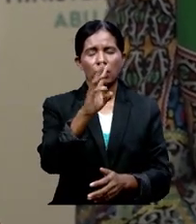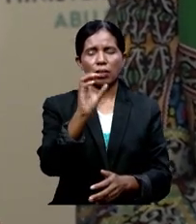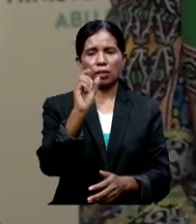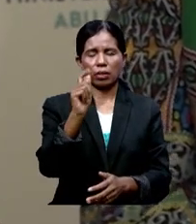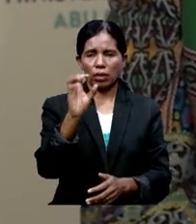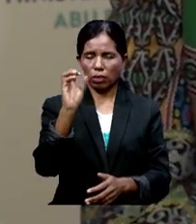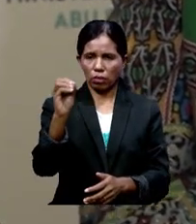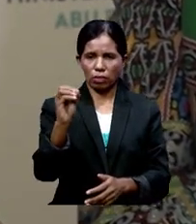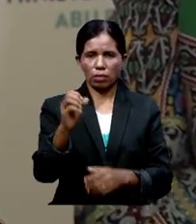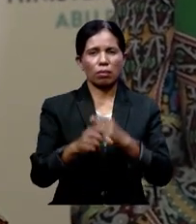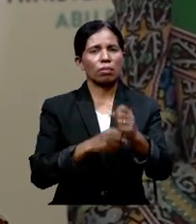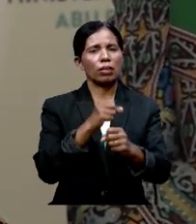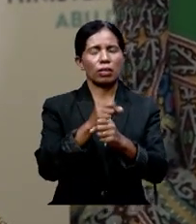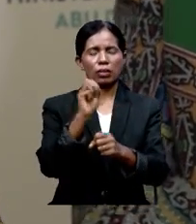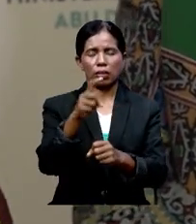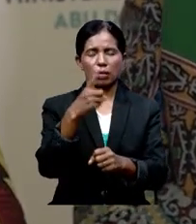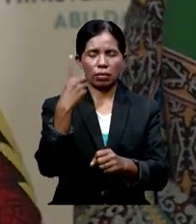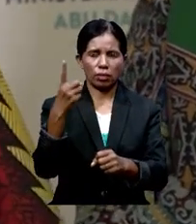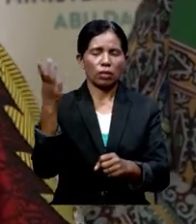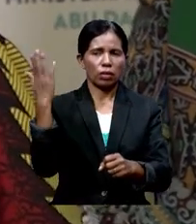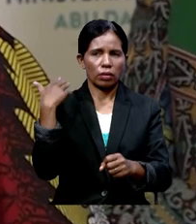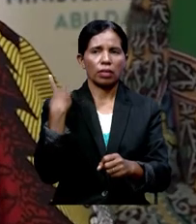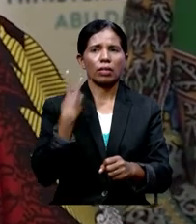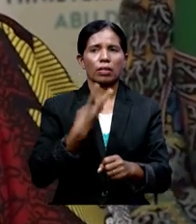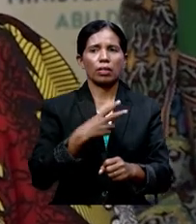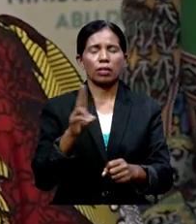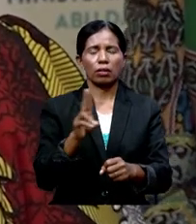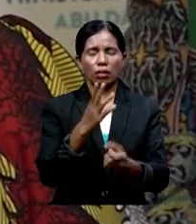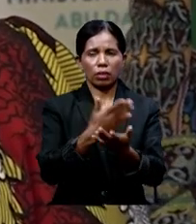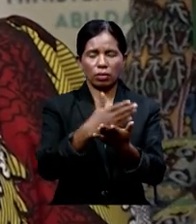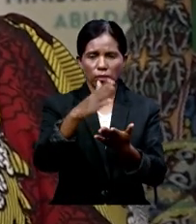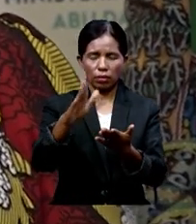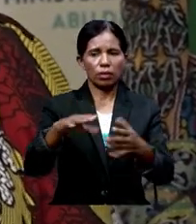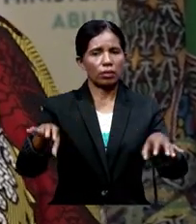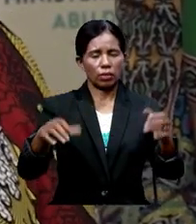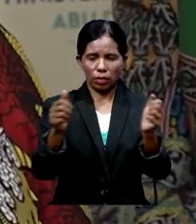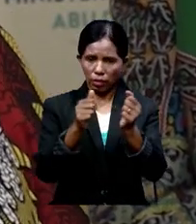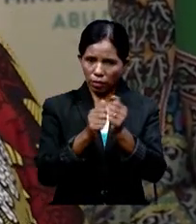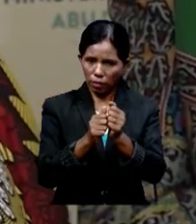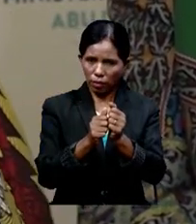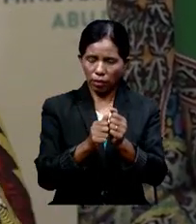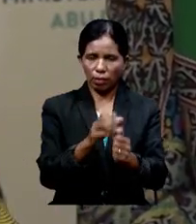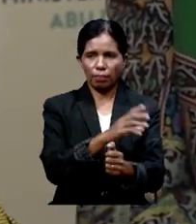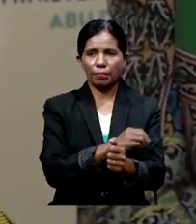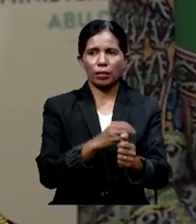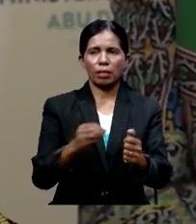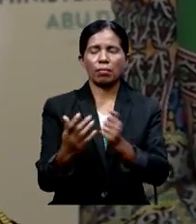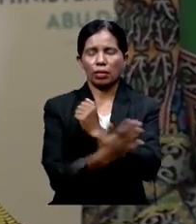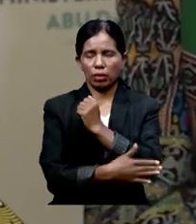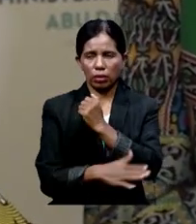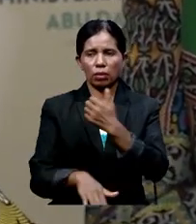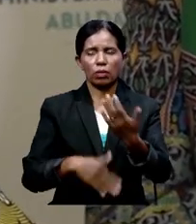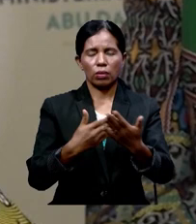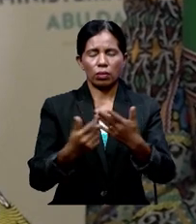7 years. That is a mark that we can use to inspire and encourage other acceding countries that it can be